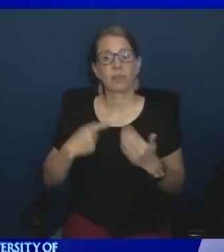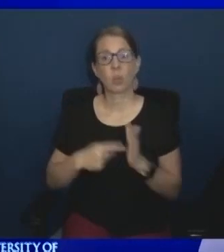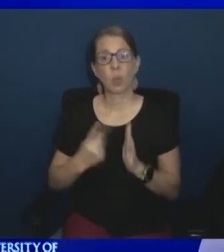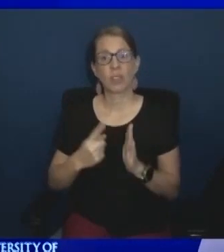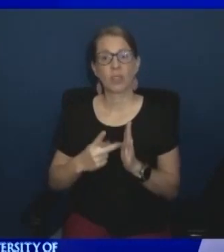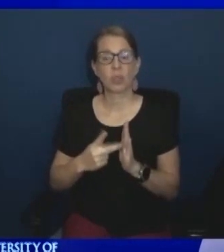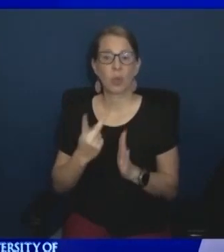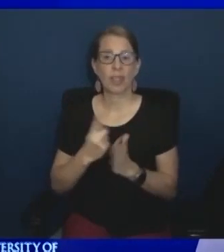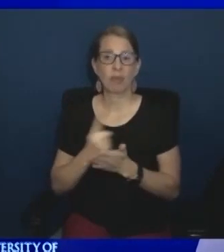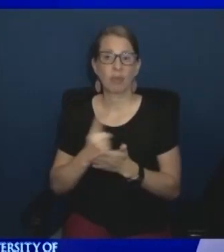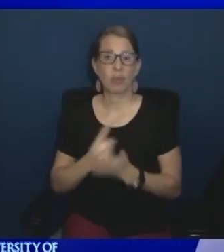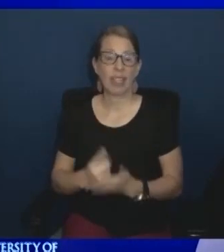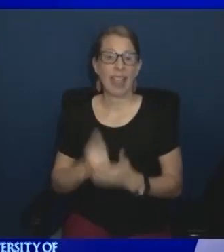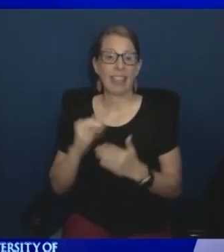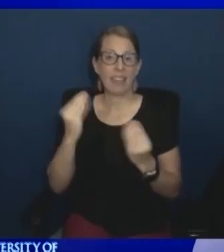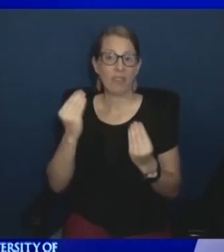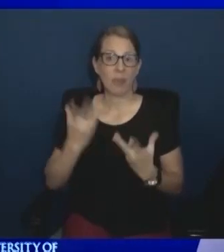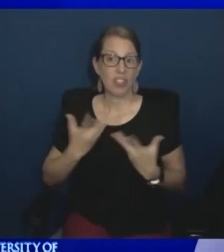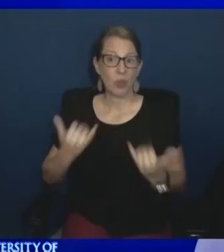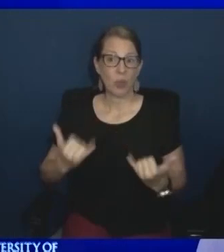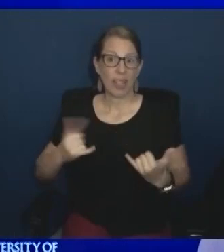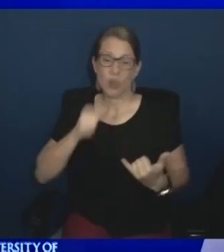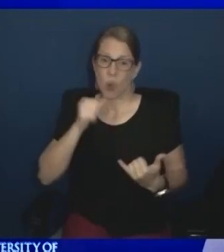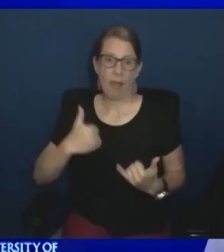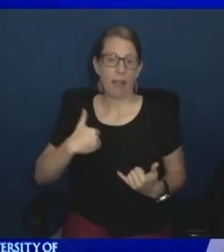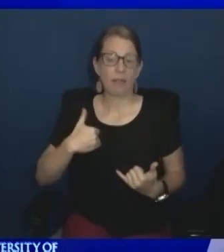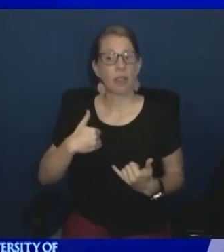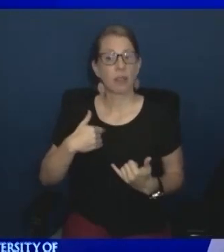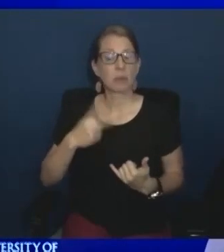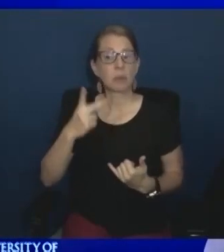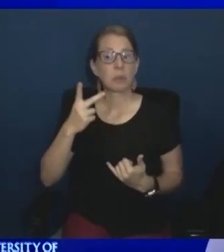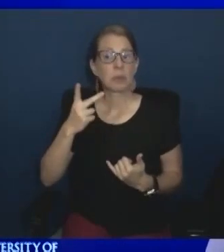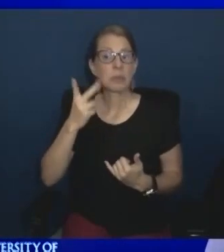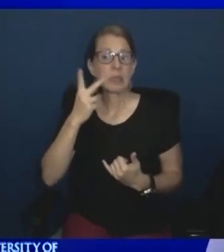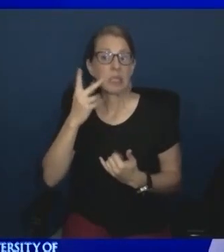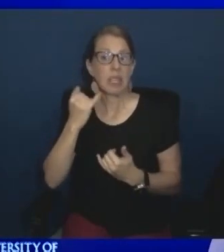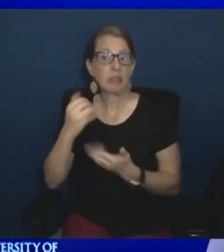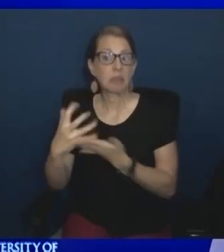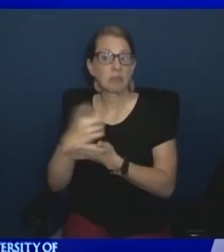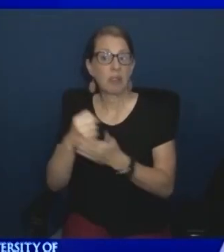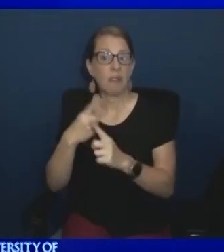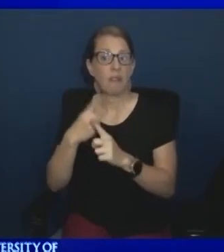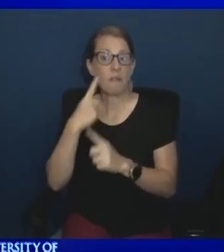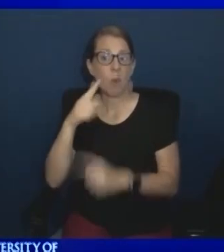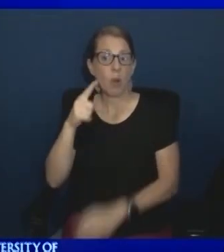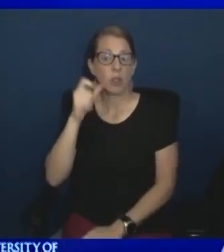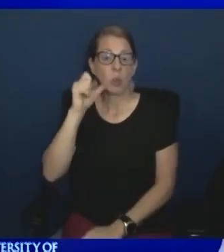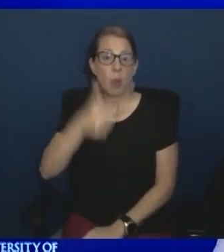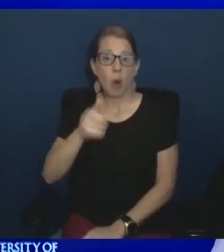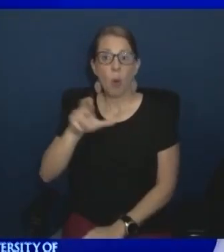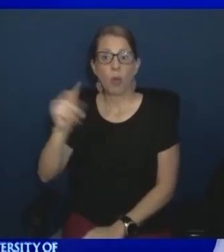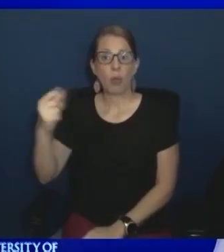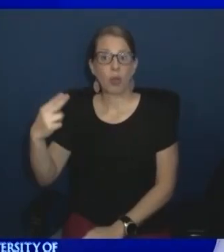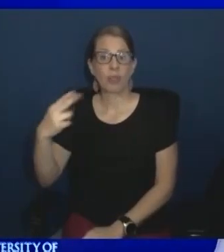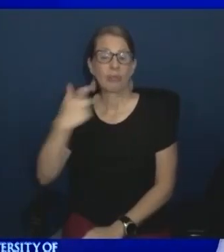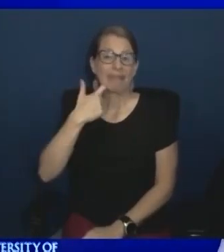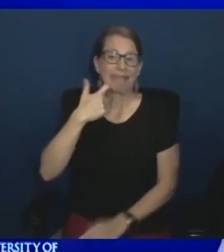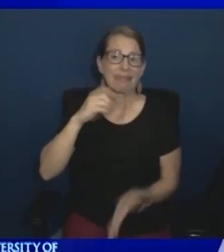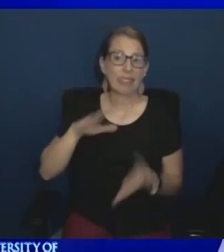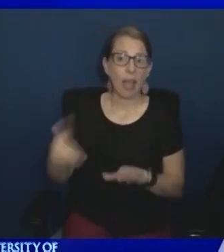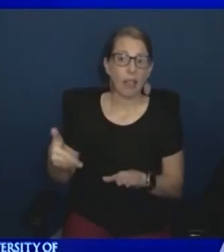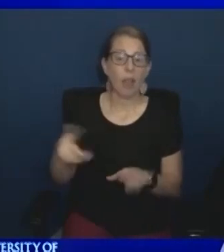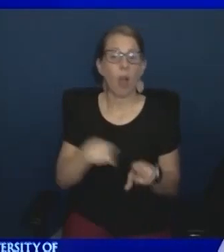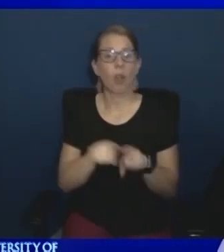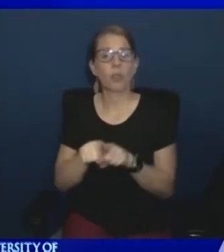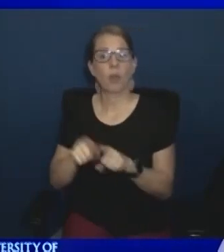don't have that information. We can see if we can get it for tomorrow or Thursday on the recent deaths, but also our